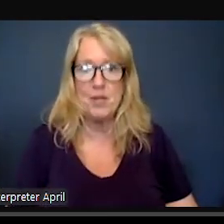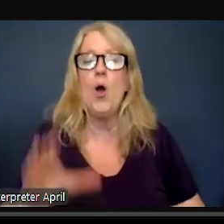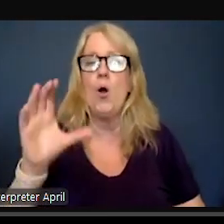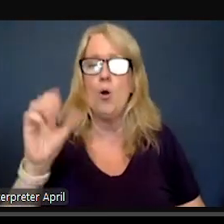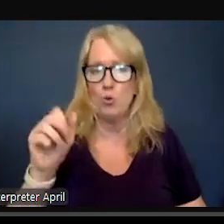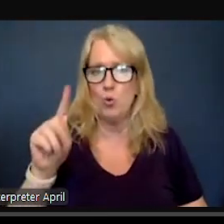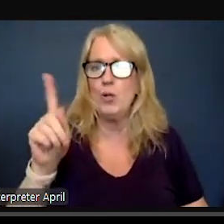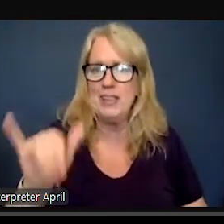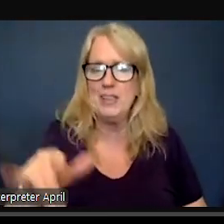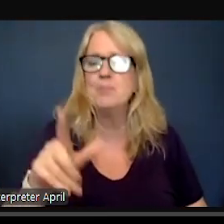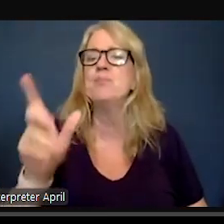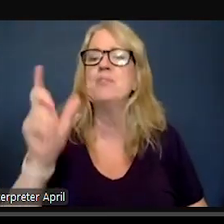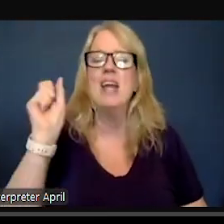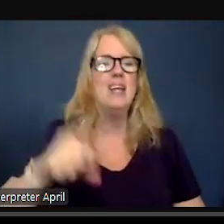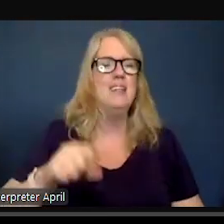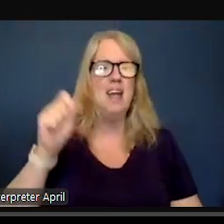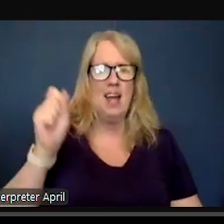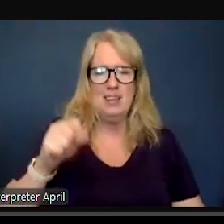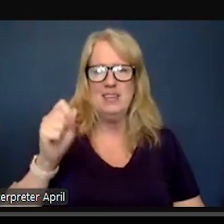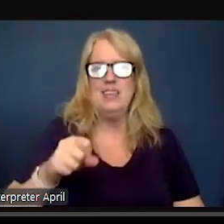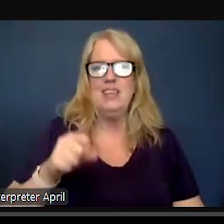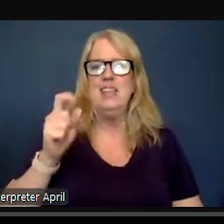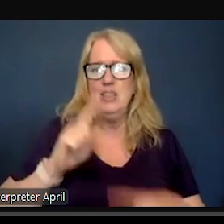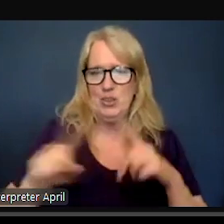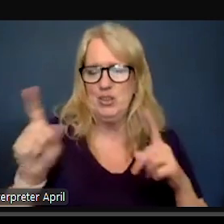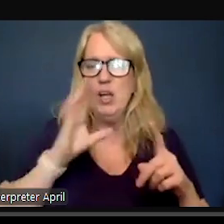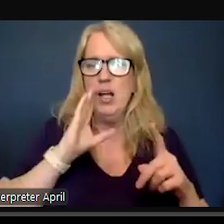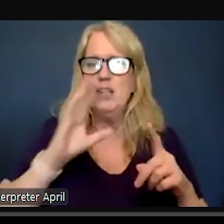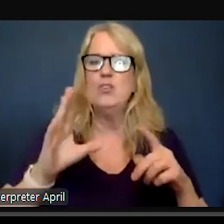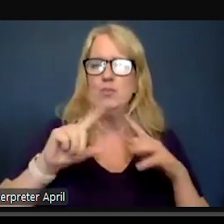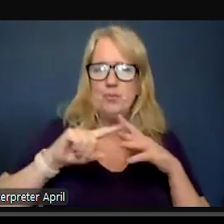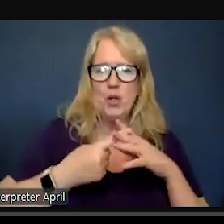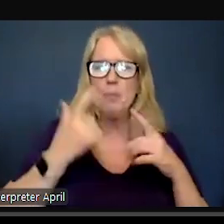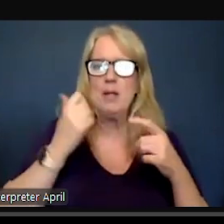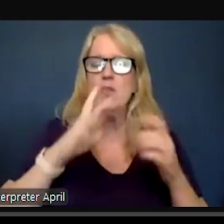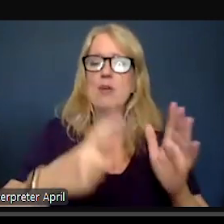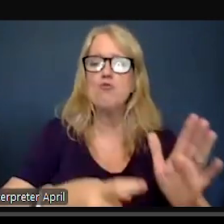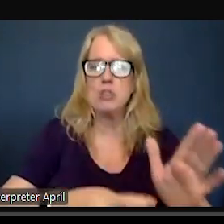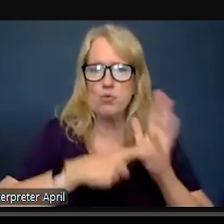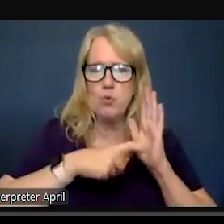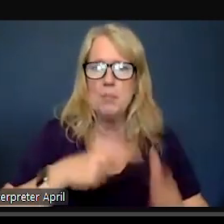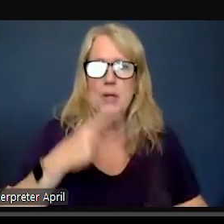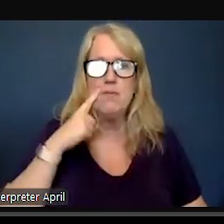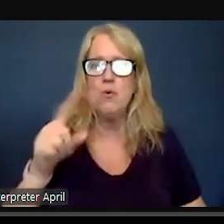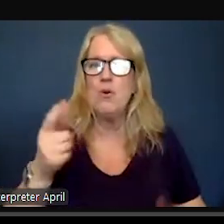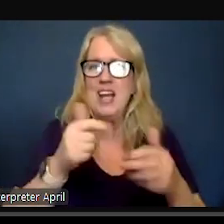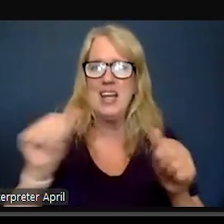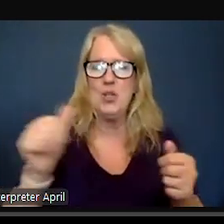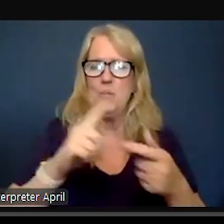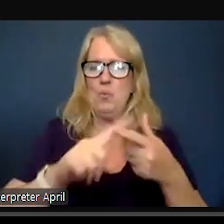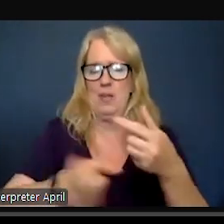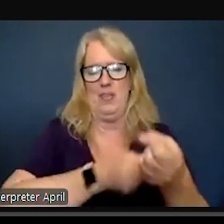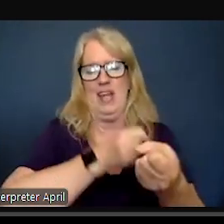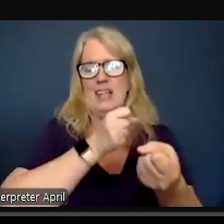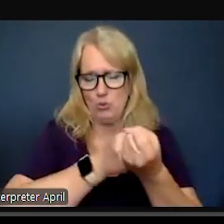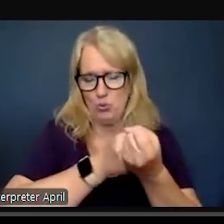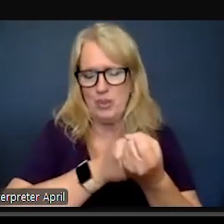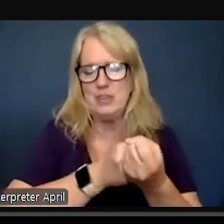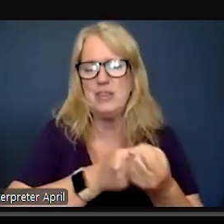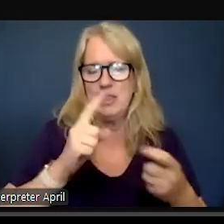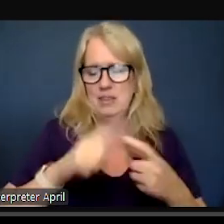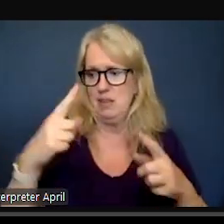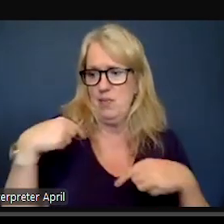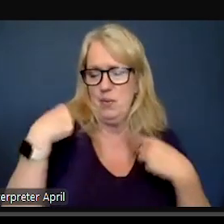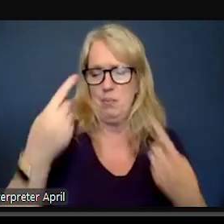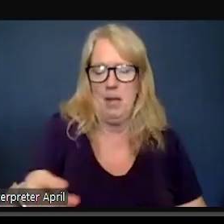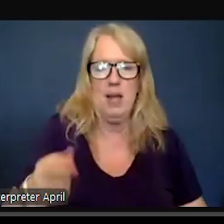Yes. So just being able to staff up for, of course, that requirement for anyone who endorses SI in the past